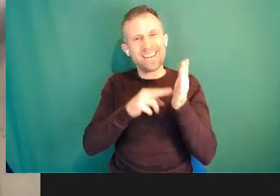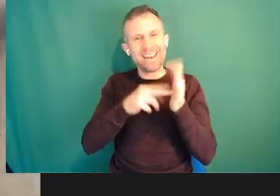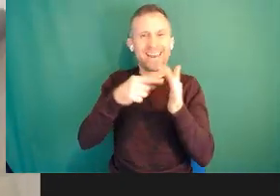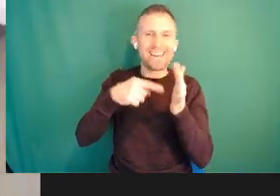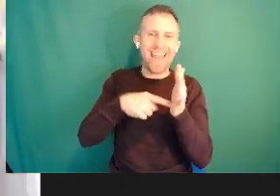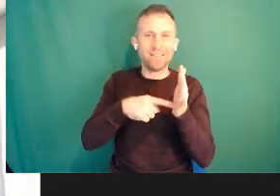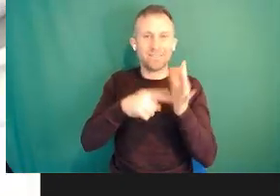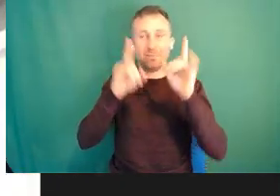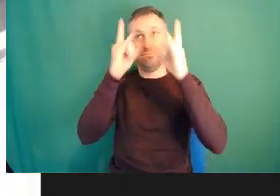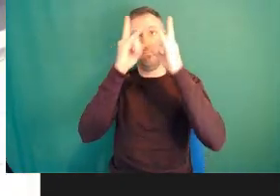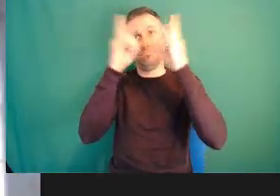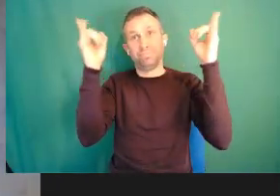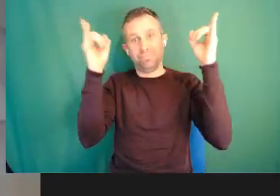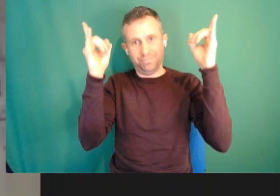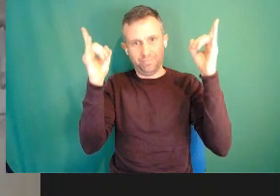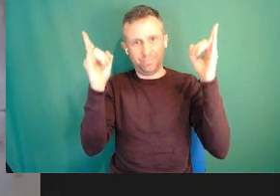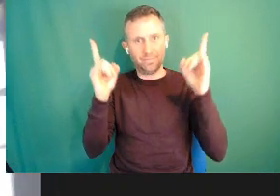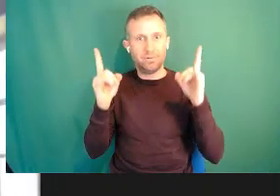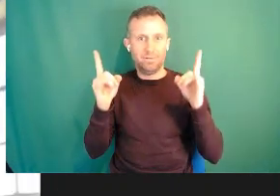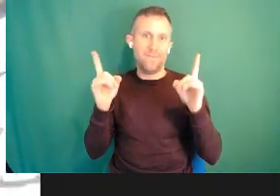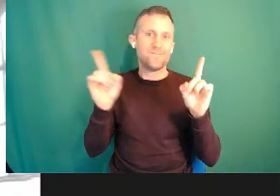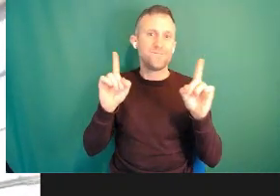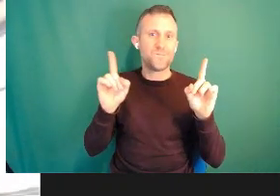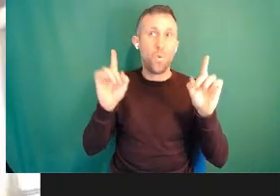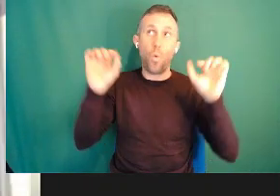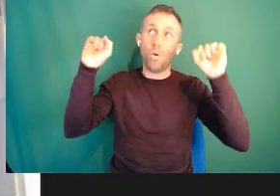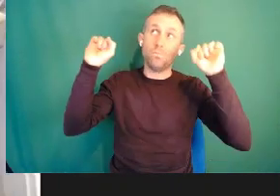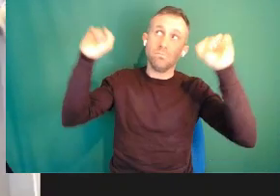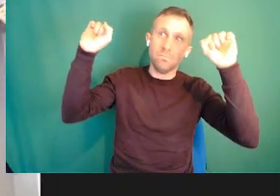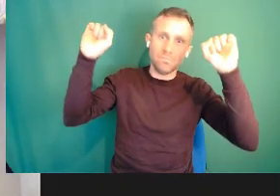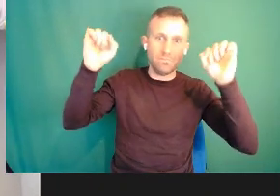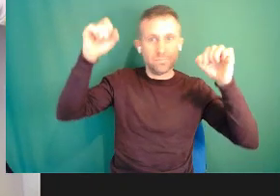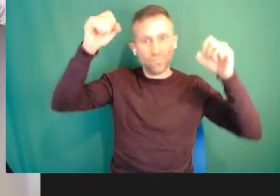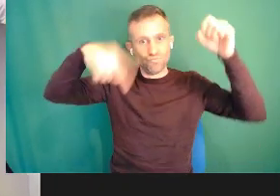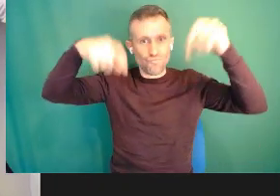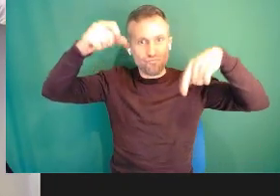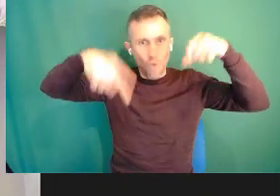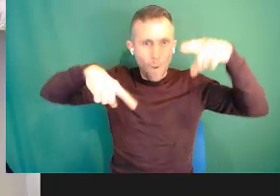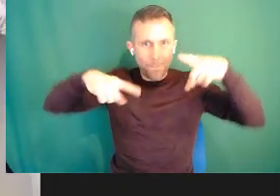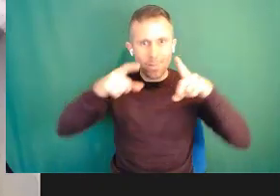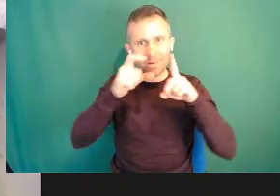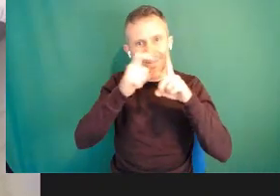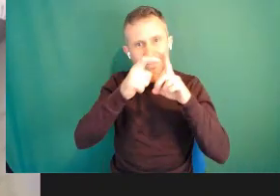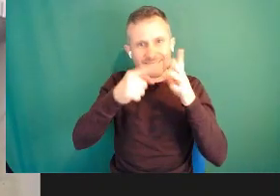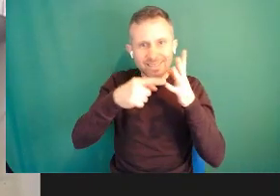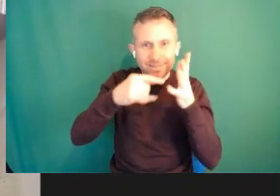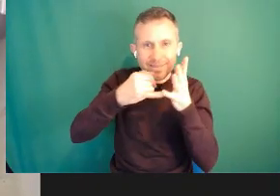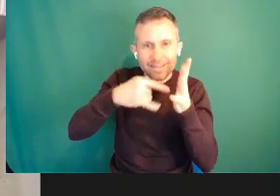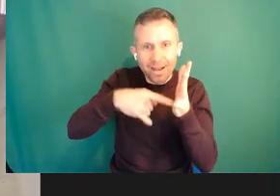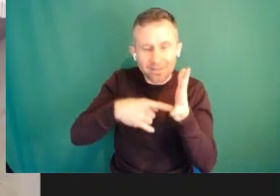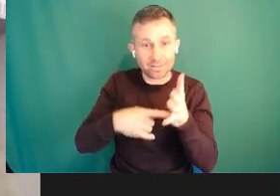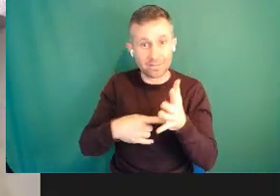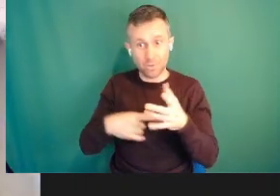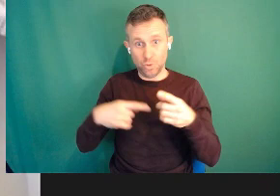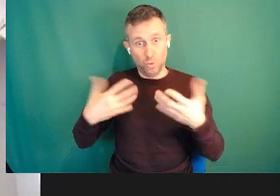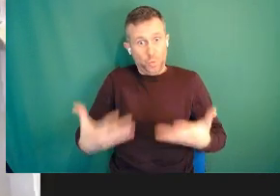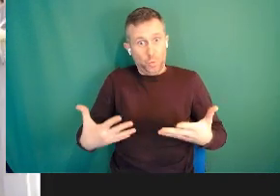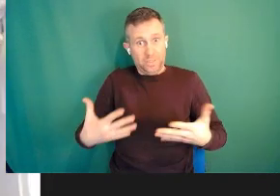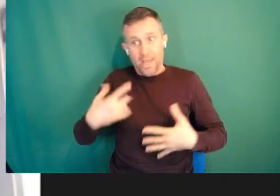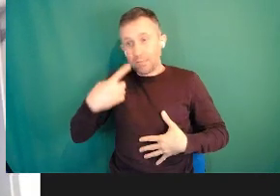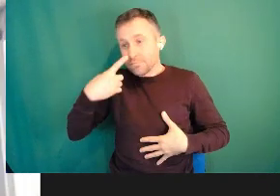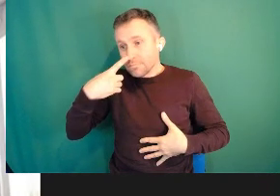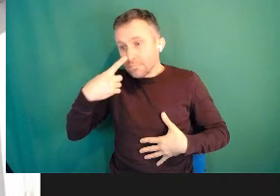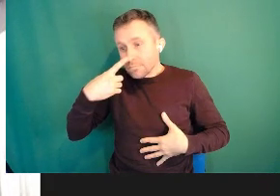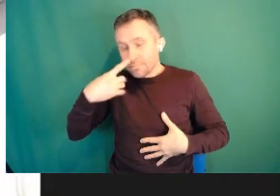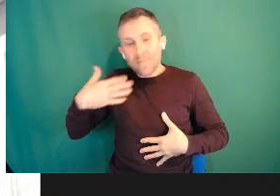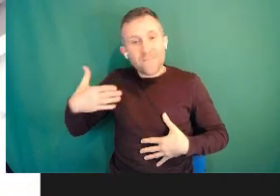here on Sunday and I can still smell that kind of lingering in the air. And so, yes, this kitchen was used, and the